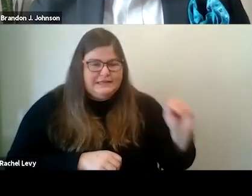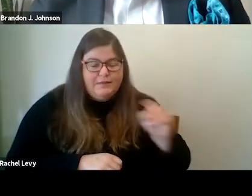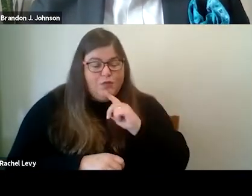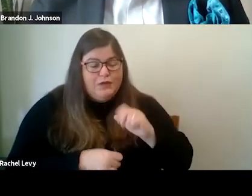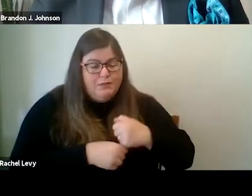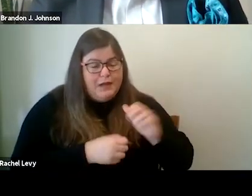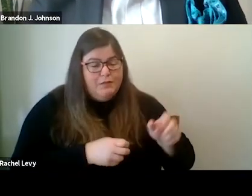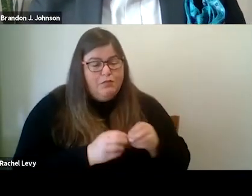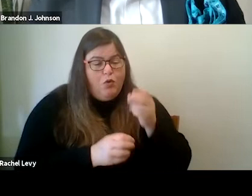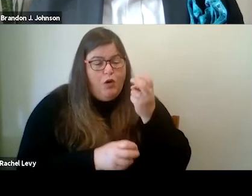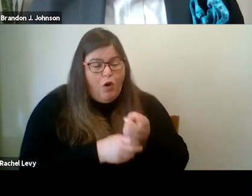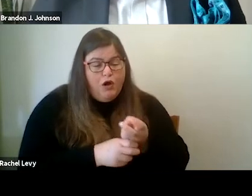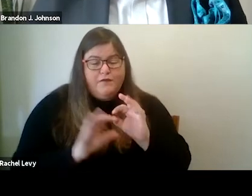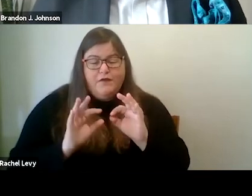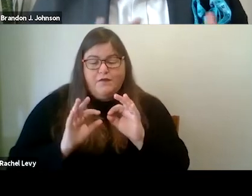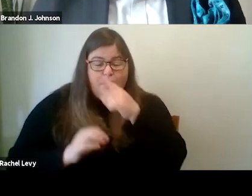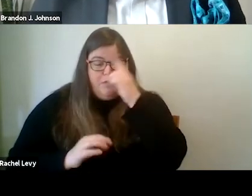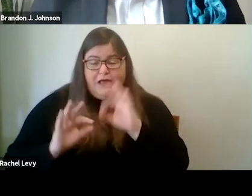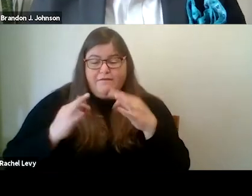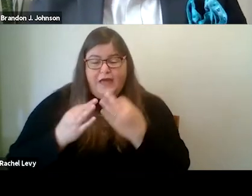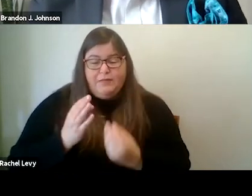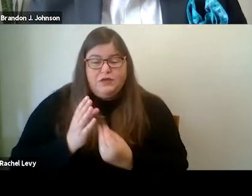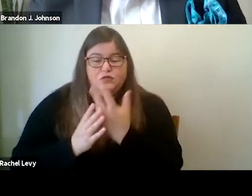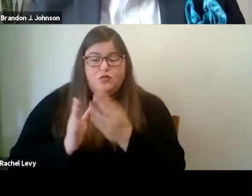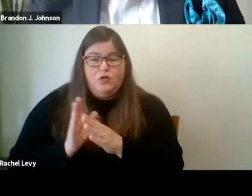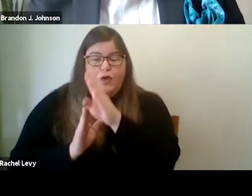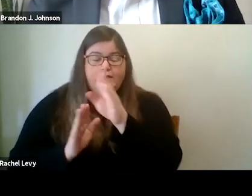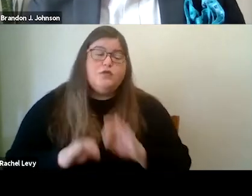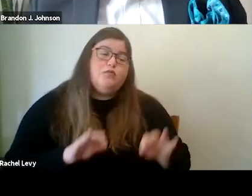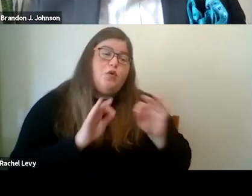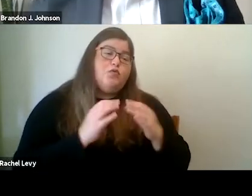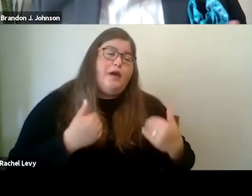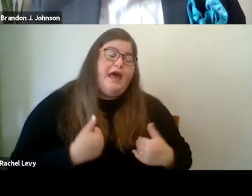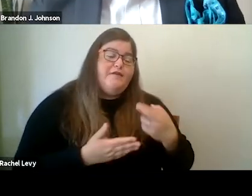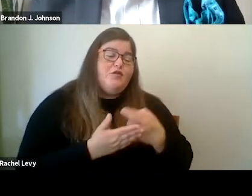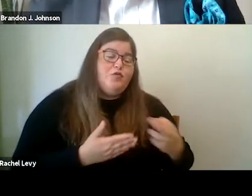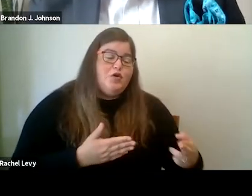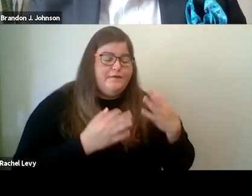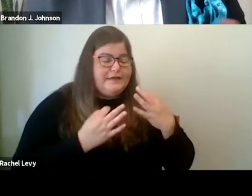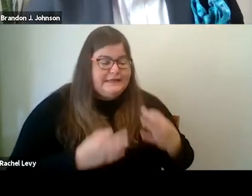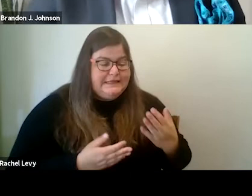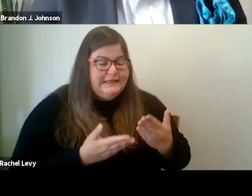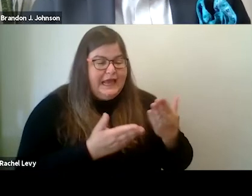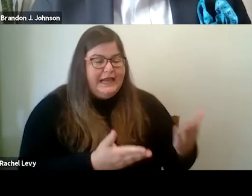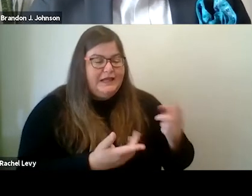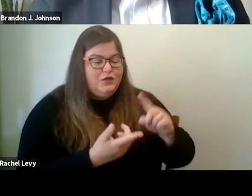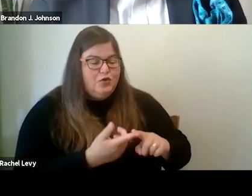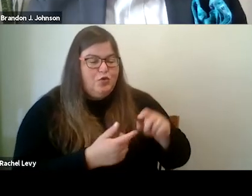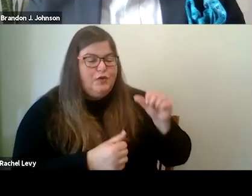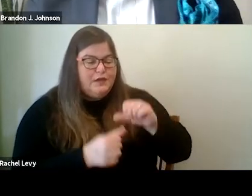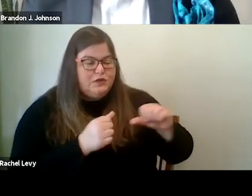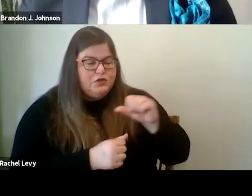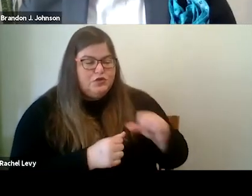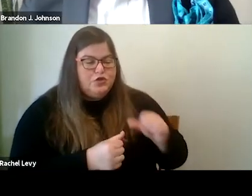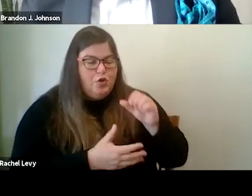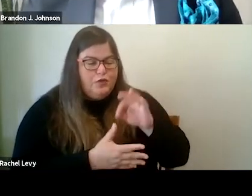Black families to thrive. And so it'll be important to have resources dedicated to the social determinants of health, those other things that make it